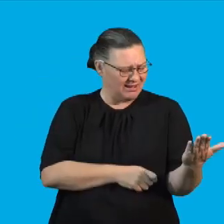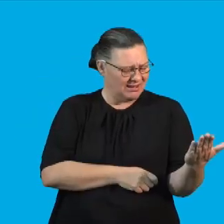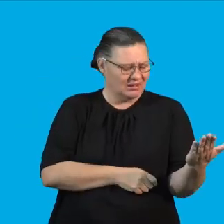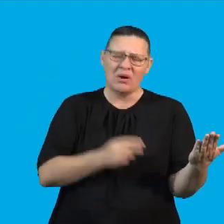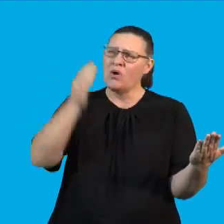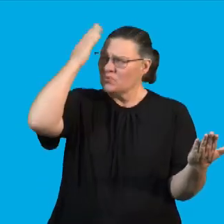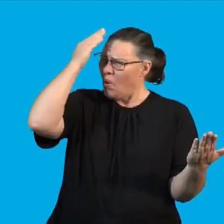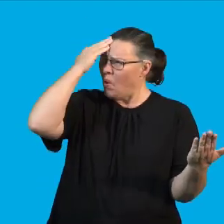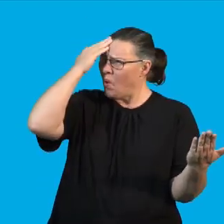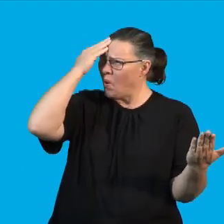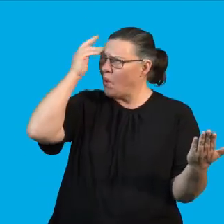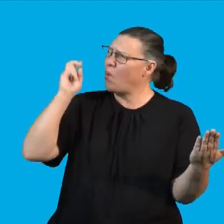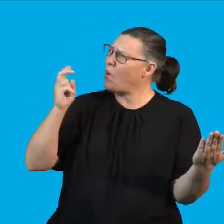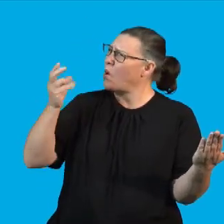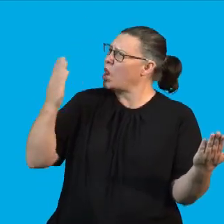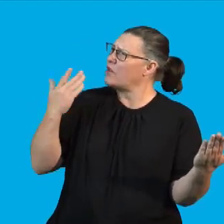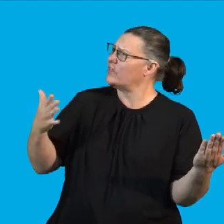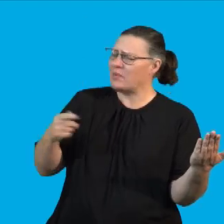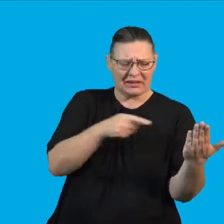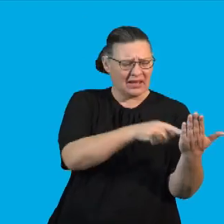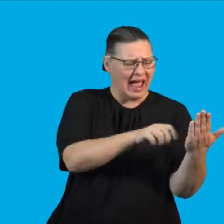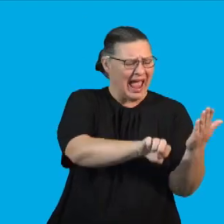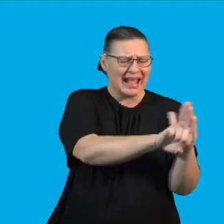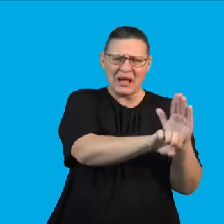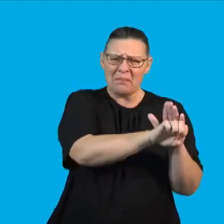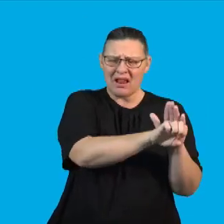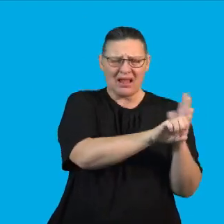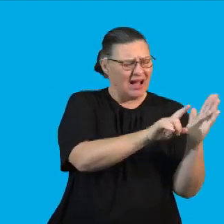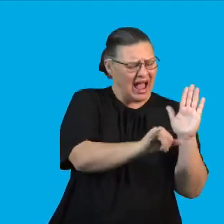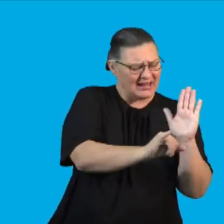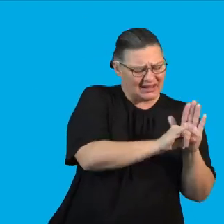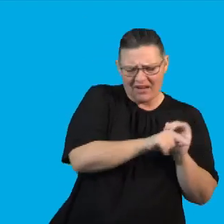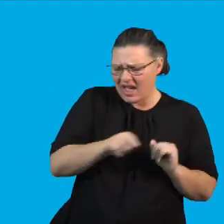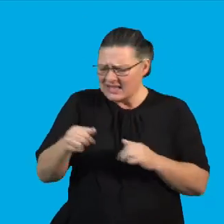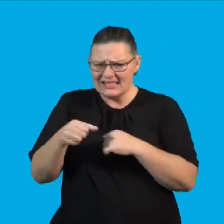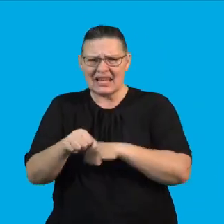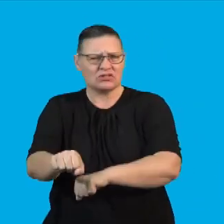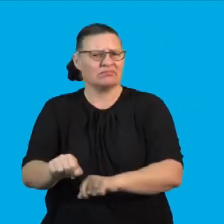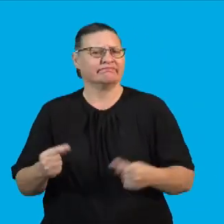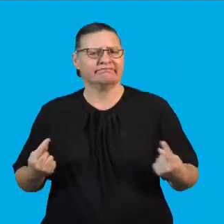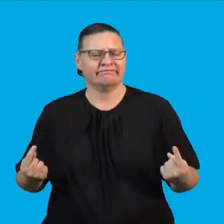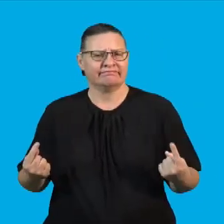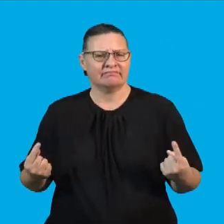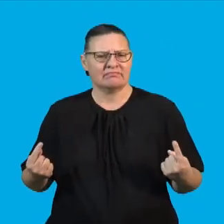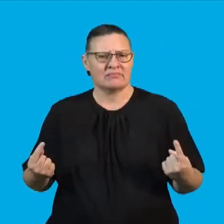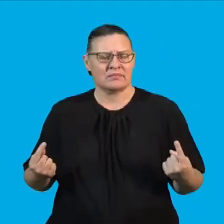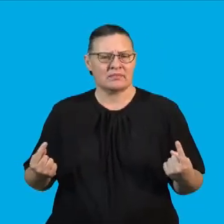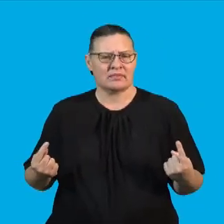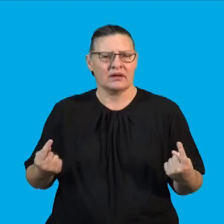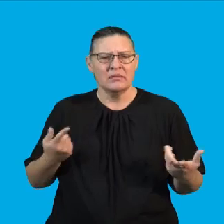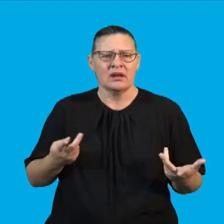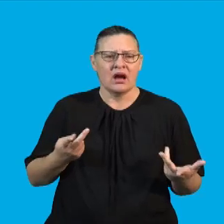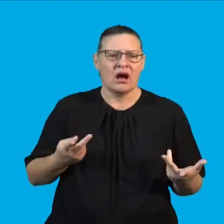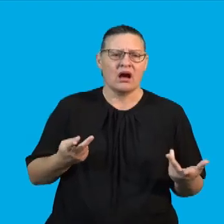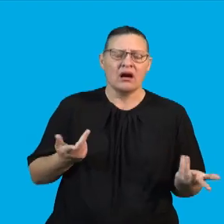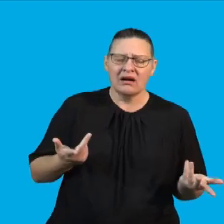and apply knowledge in a new situation. So they cannot identify reproductive strategies in cases given and